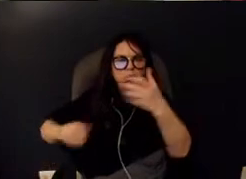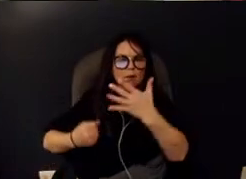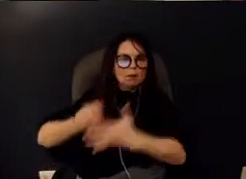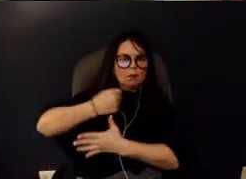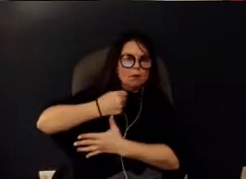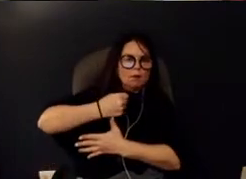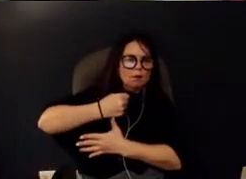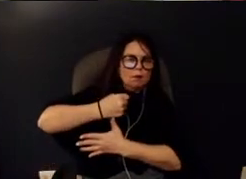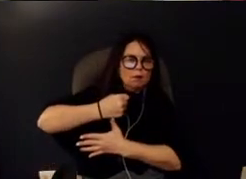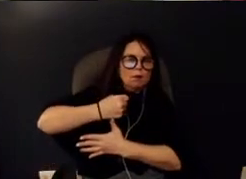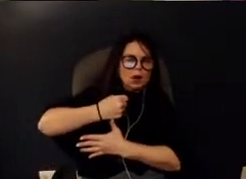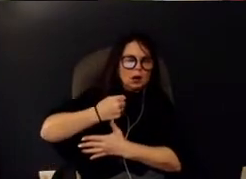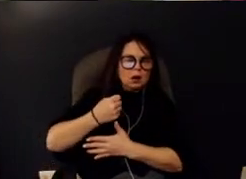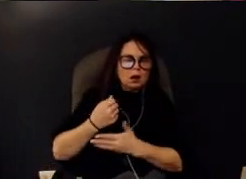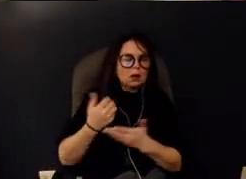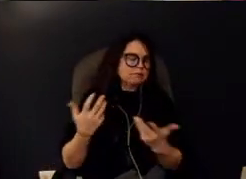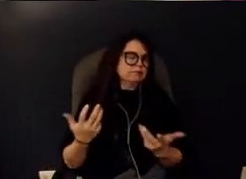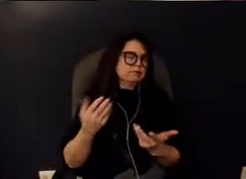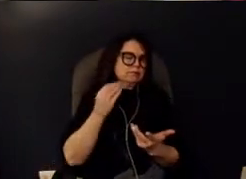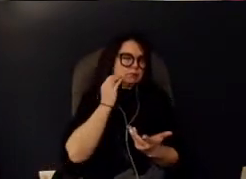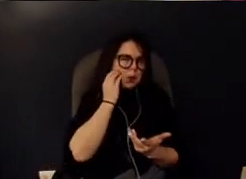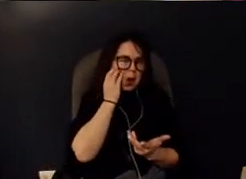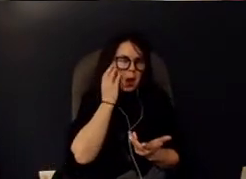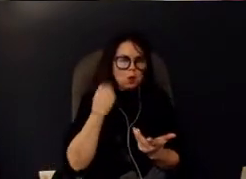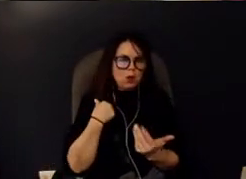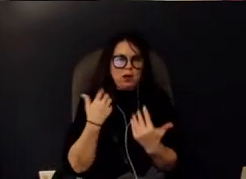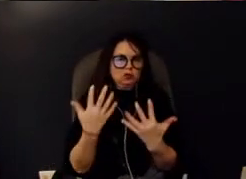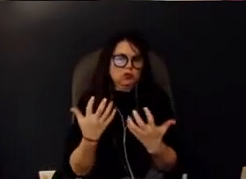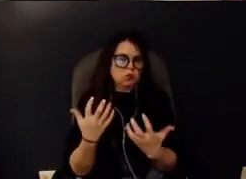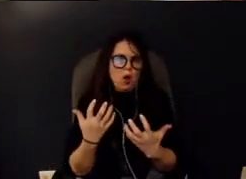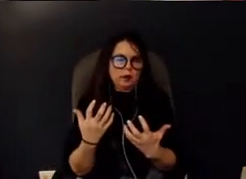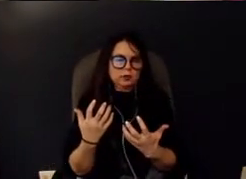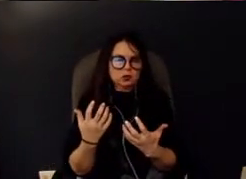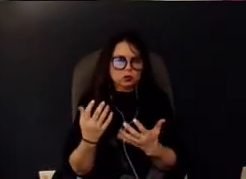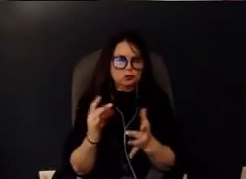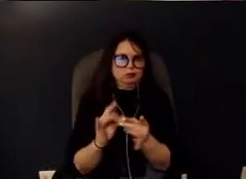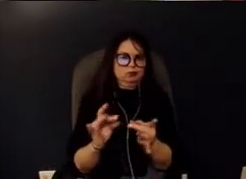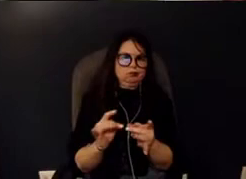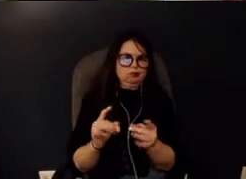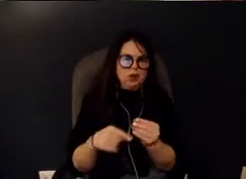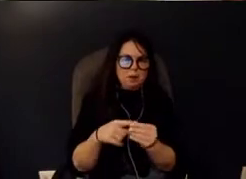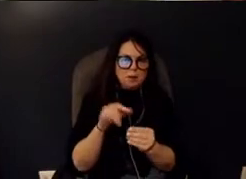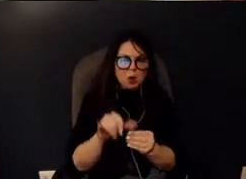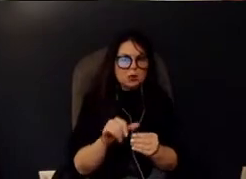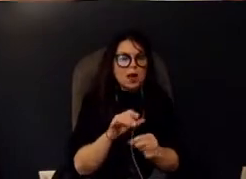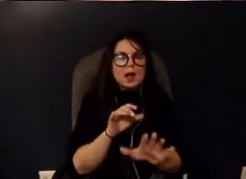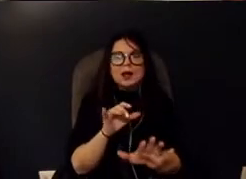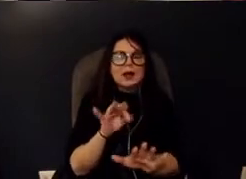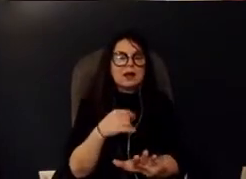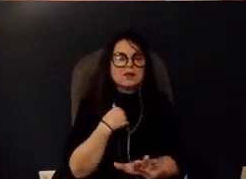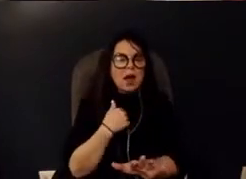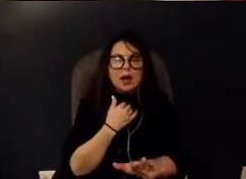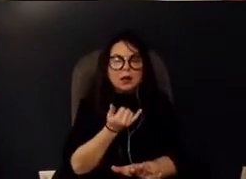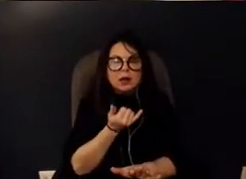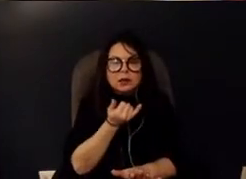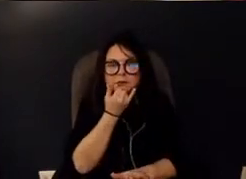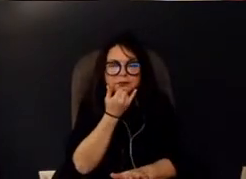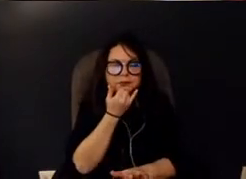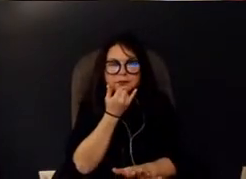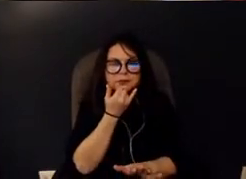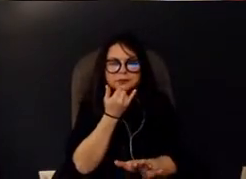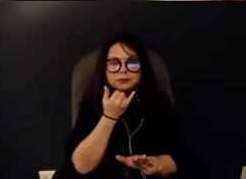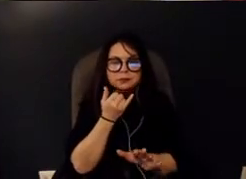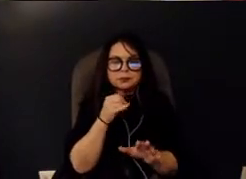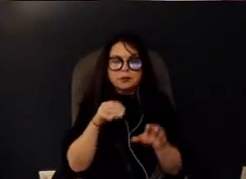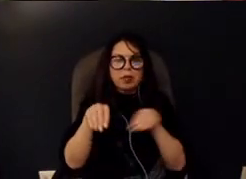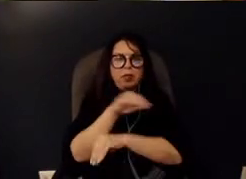have. So I just wanted to circle back on that. And Director Brennan, if I miscategorized or what you said in any way,